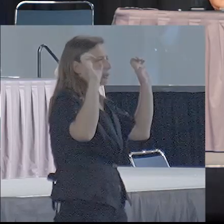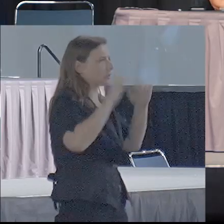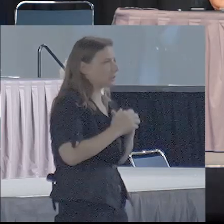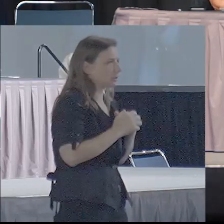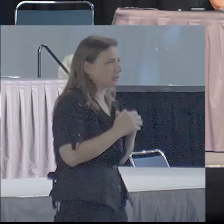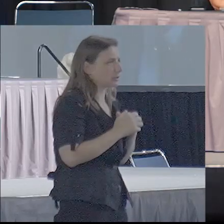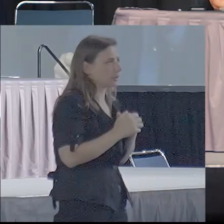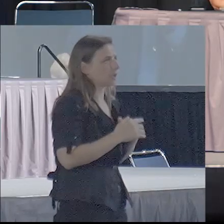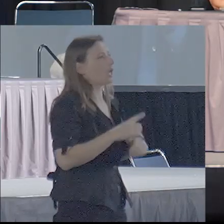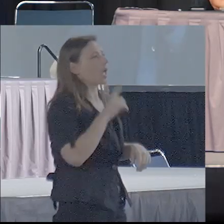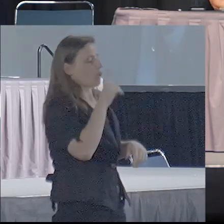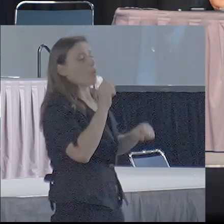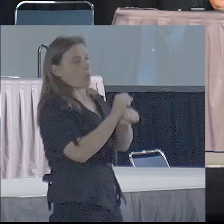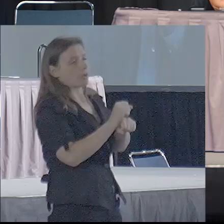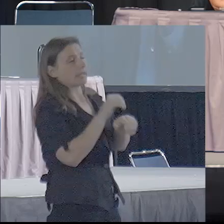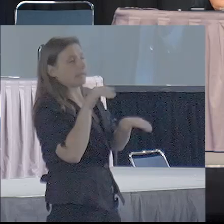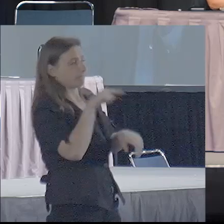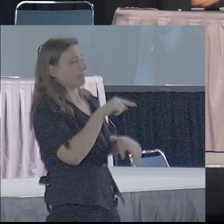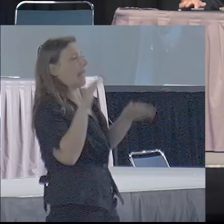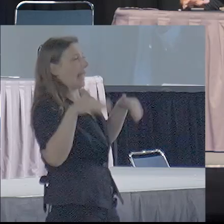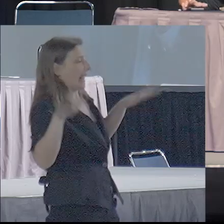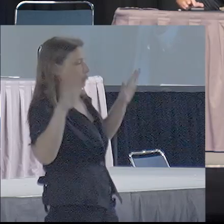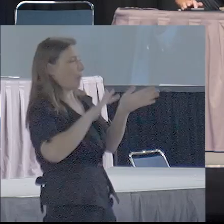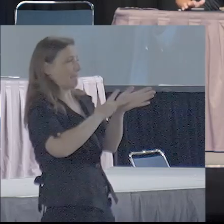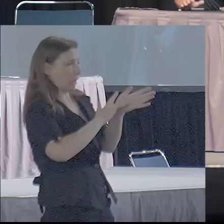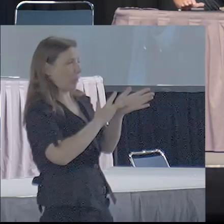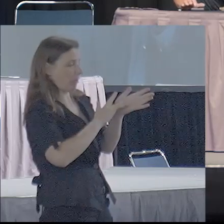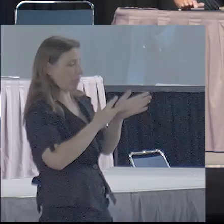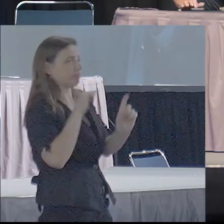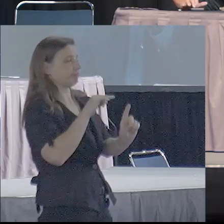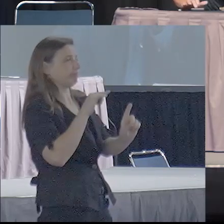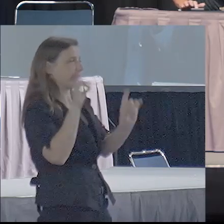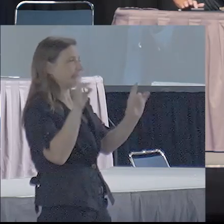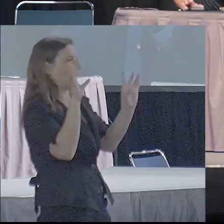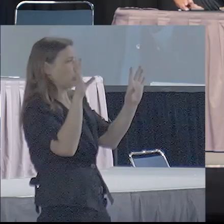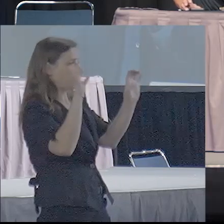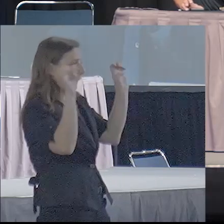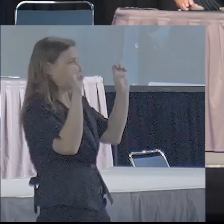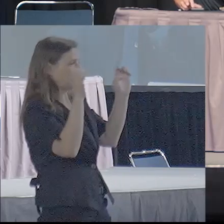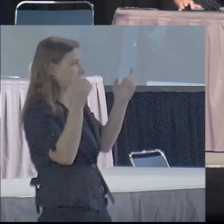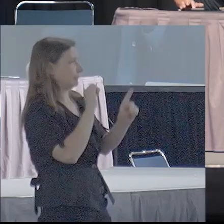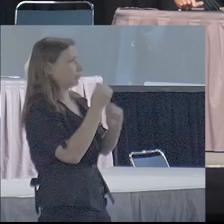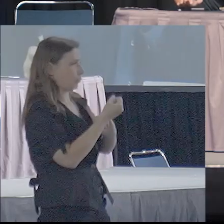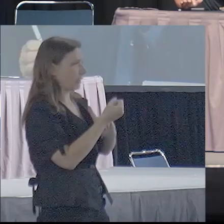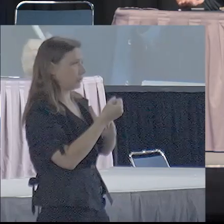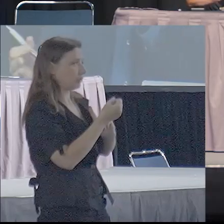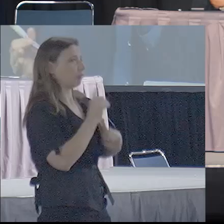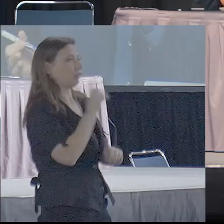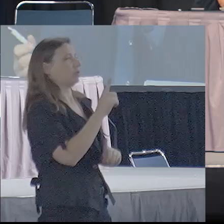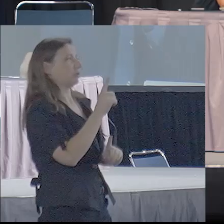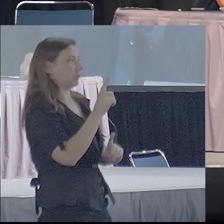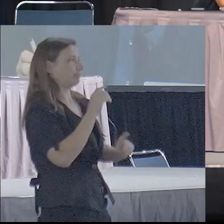Actually, working at Angel Medical, the disasters and the emergencies have actually directly